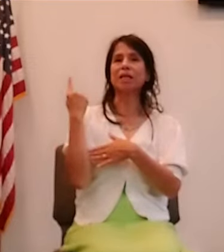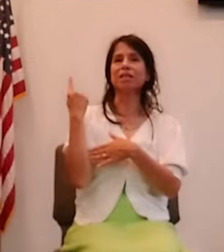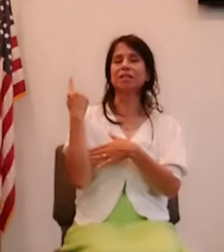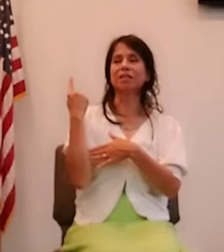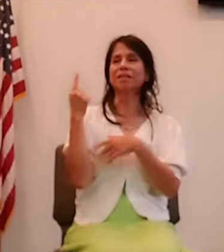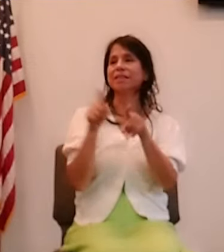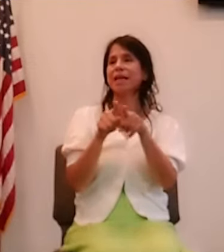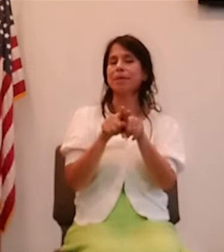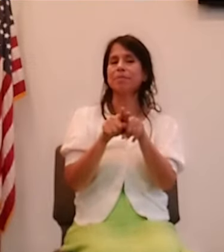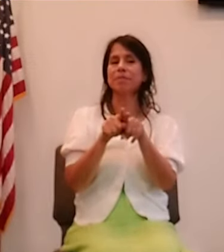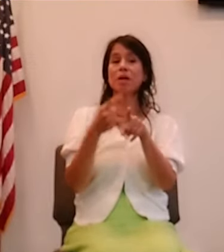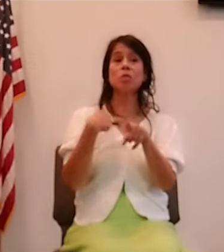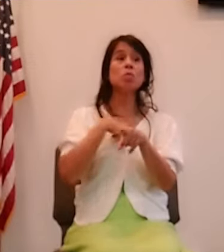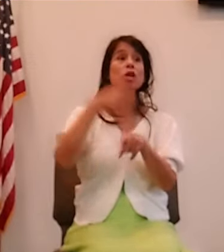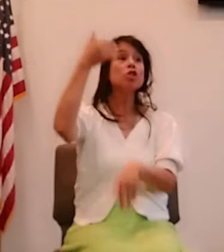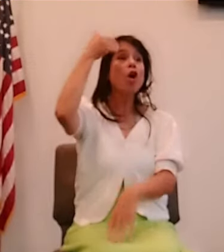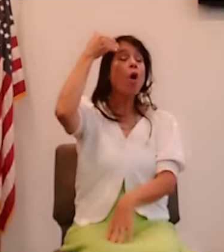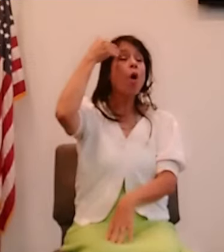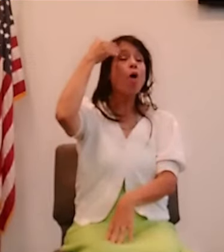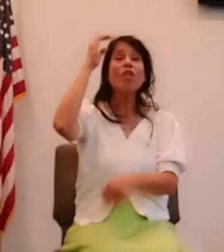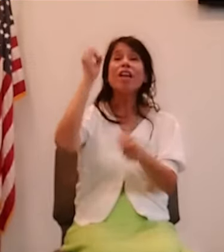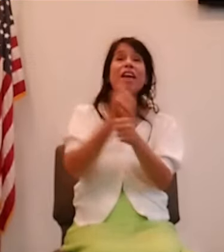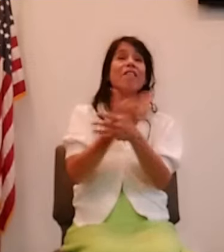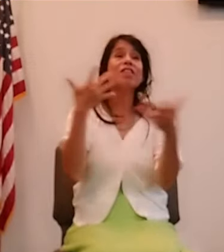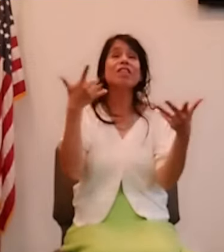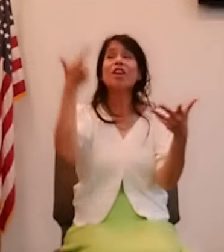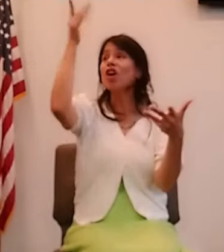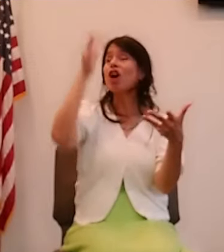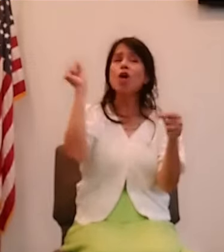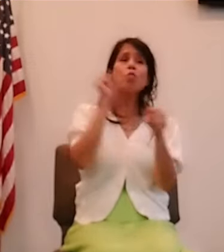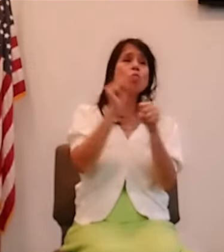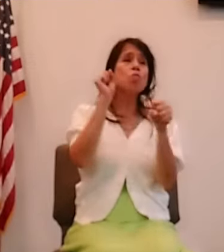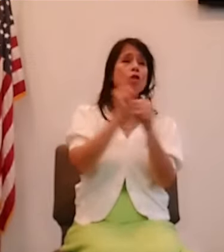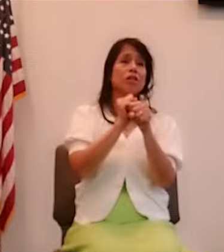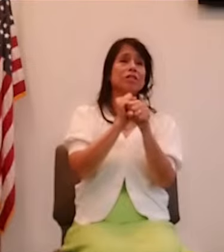And we know that in all things God works